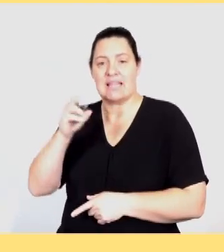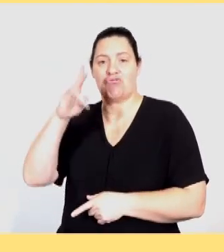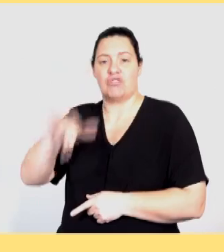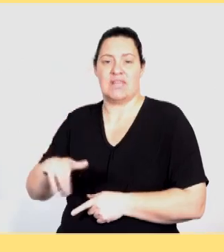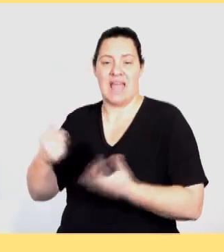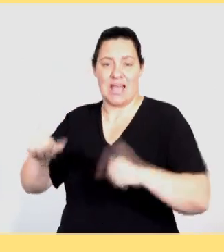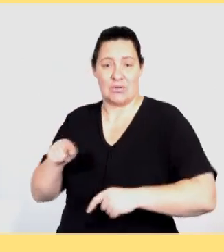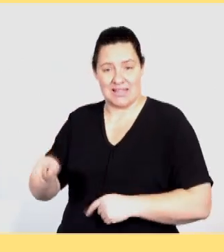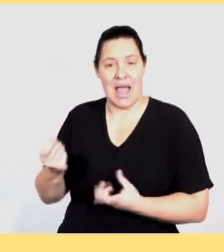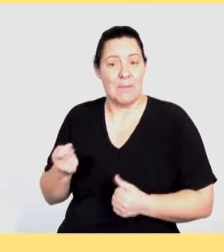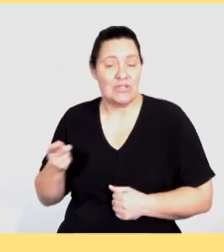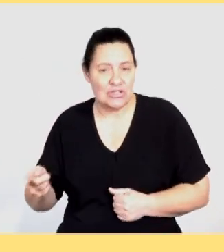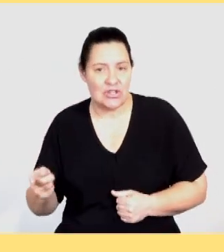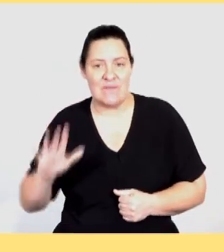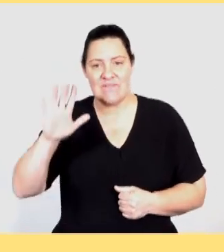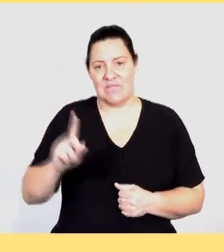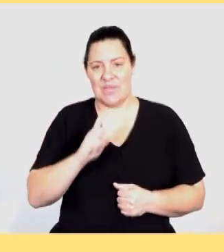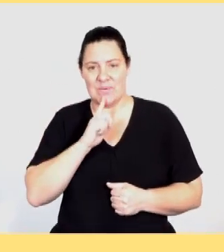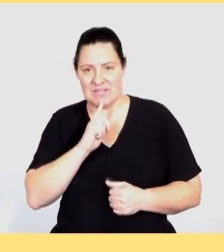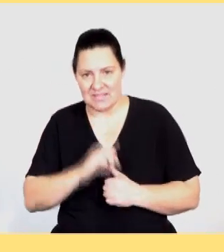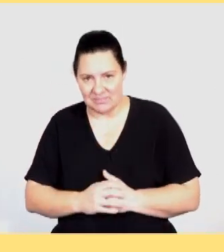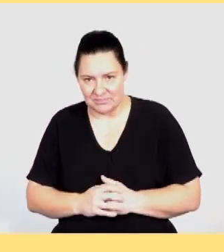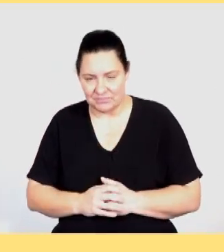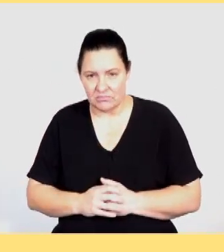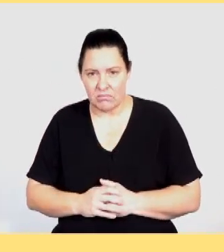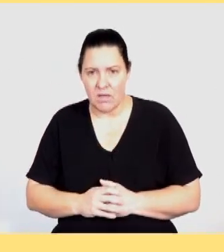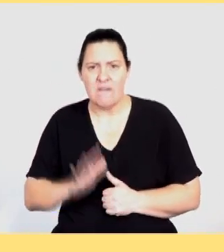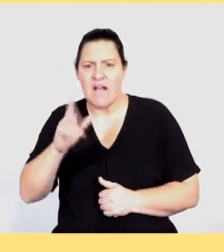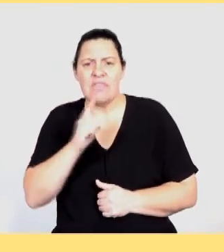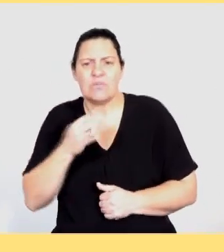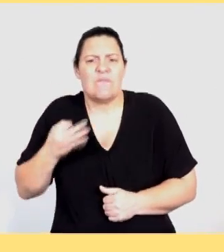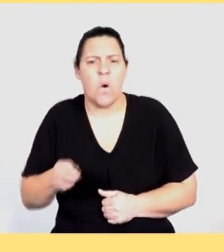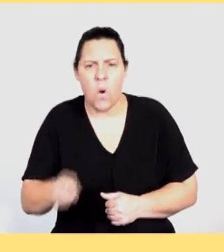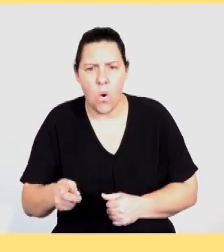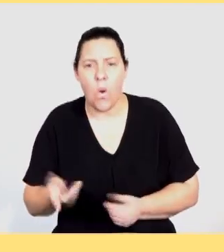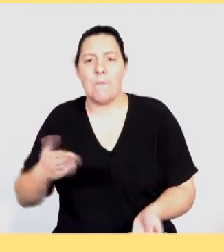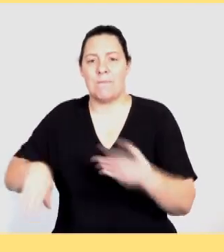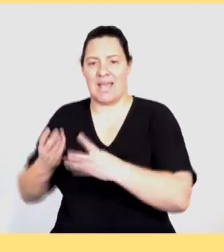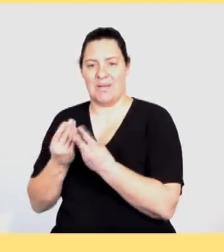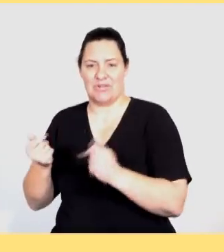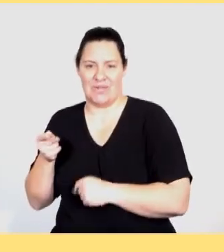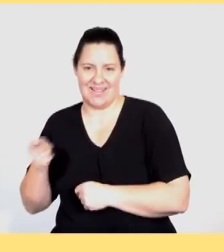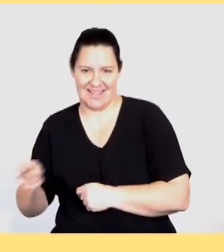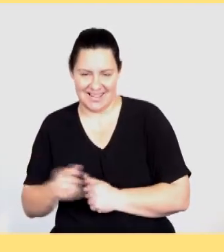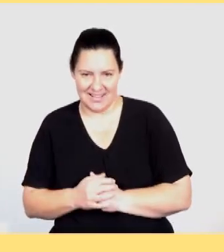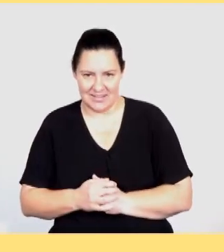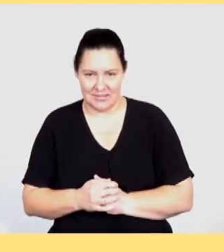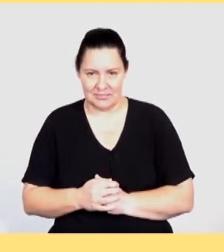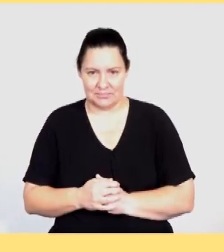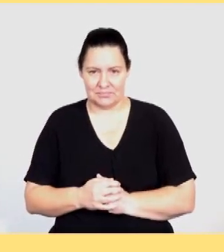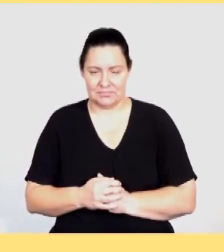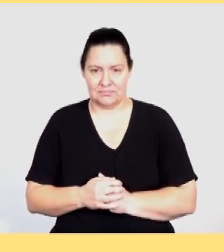to my sundry accounts. How much is that amount? 5,000. What is the 5,000 for? It is for